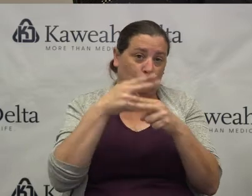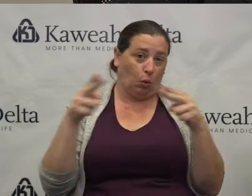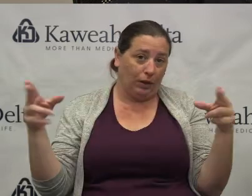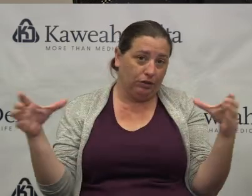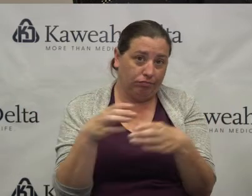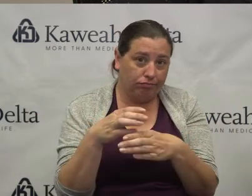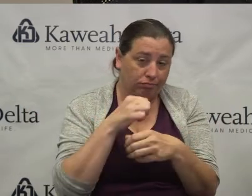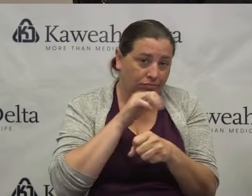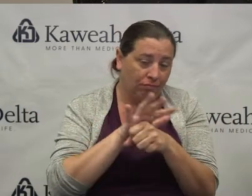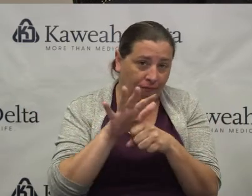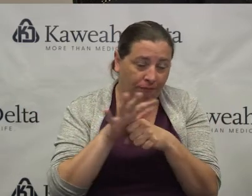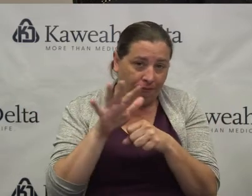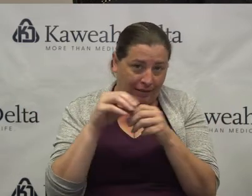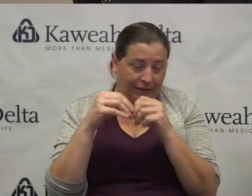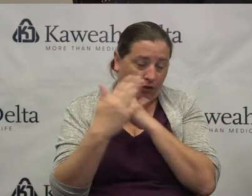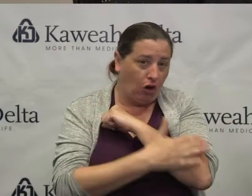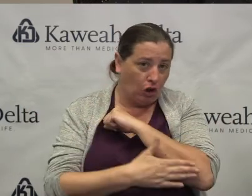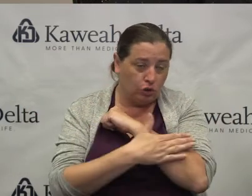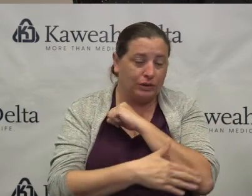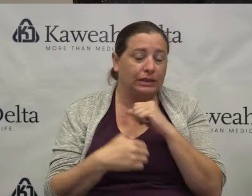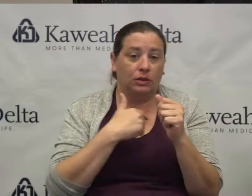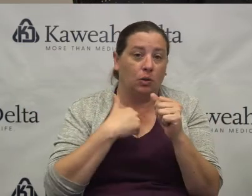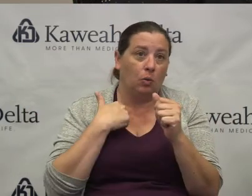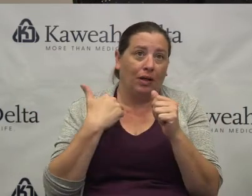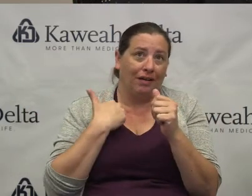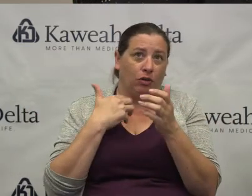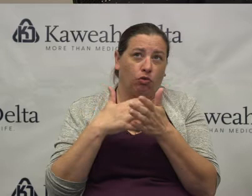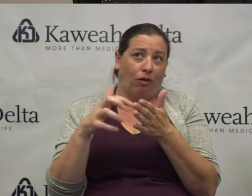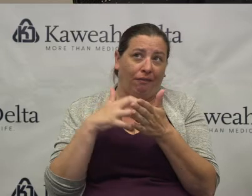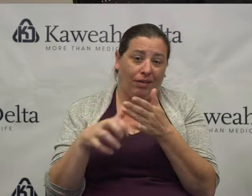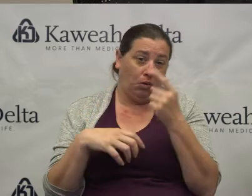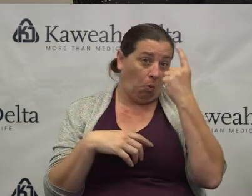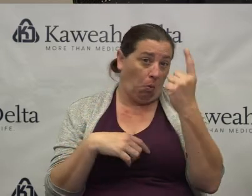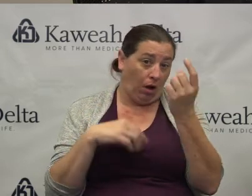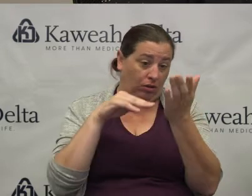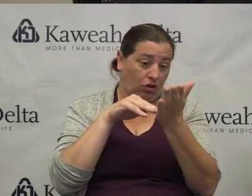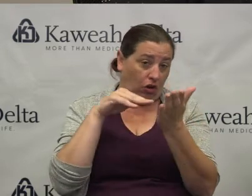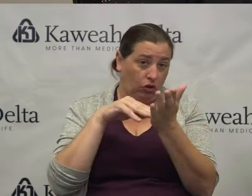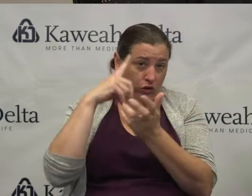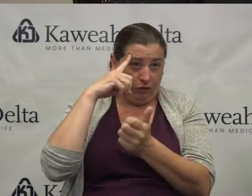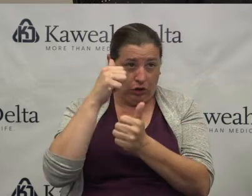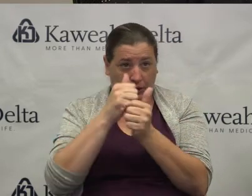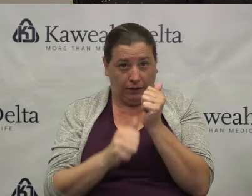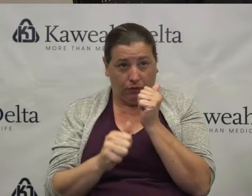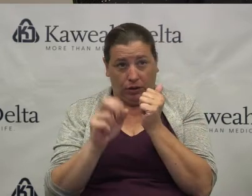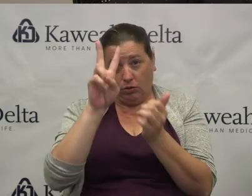country. We have roughly one physician for every